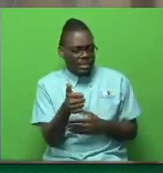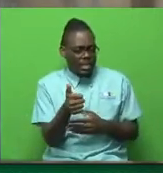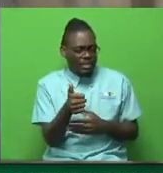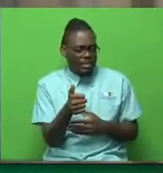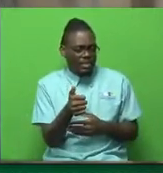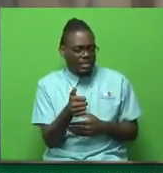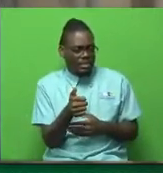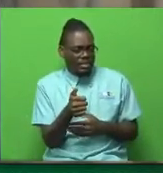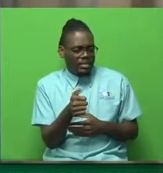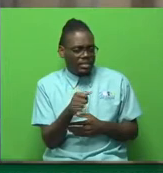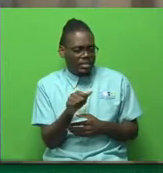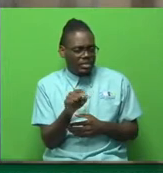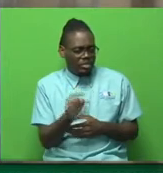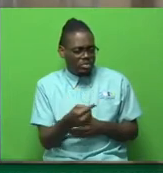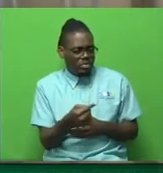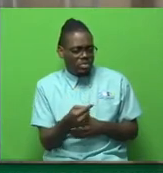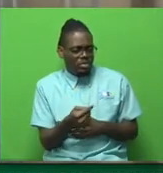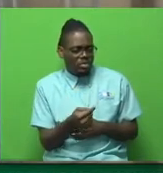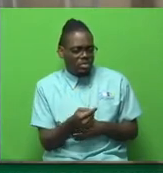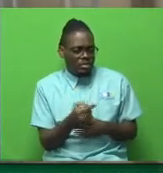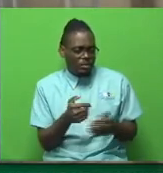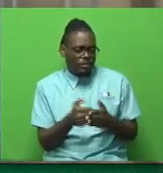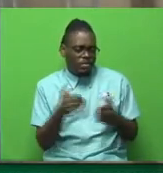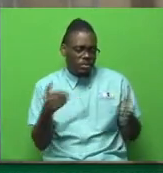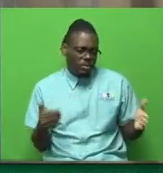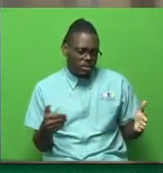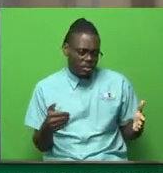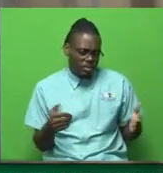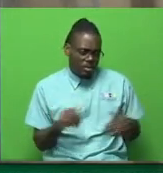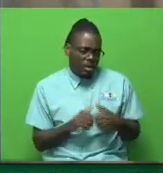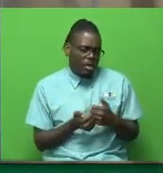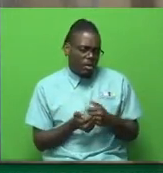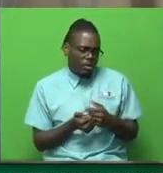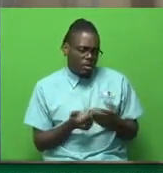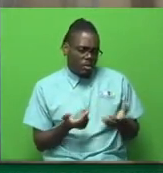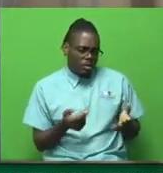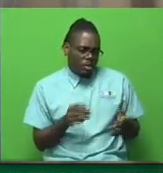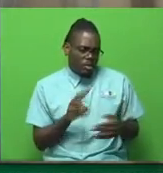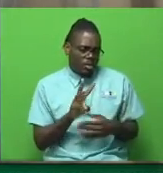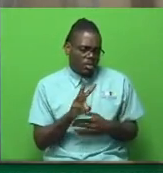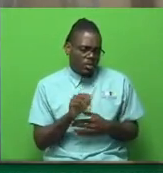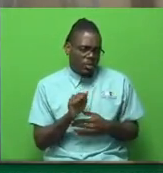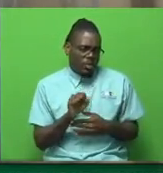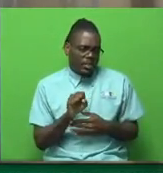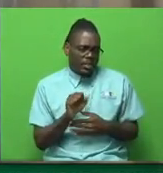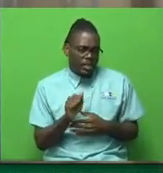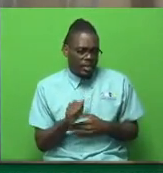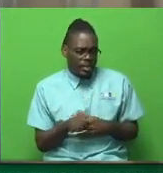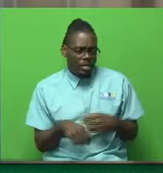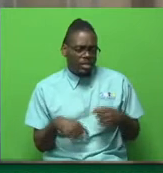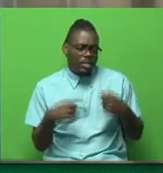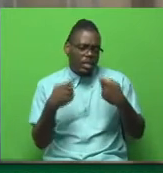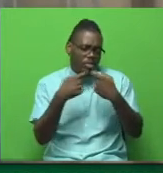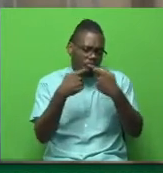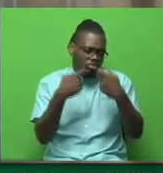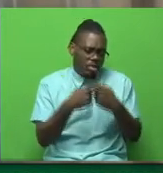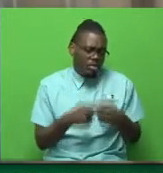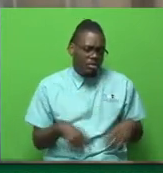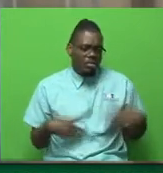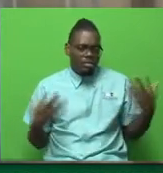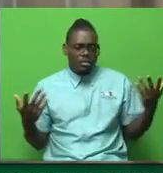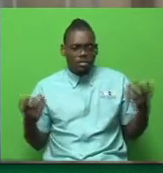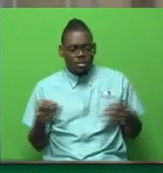Etc as I mentioned before Madam speaker the ministers also clearly stated clearly stated